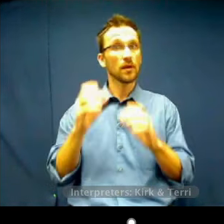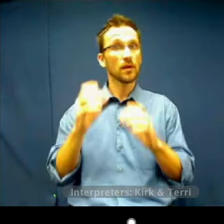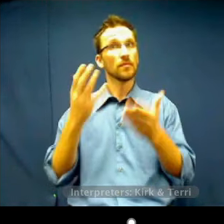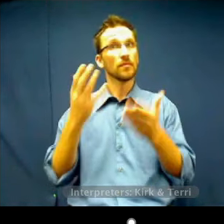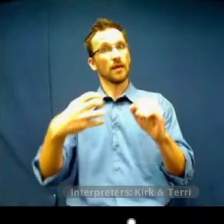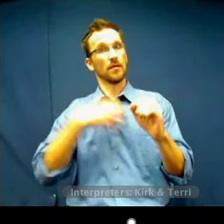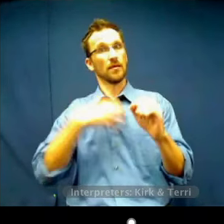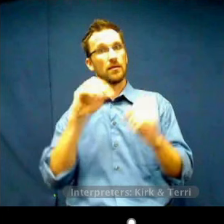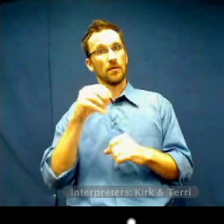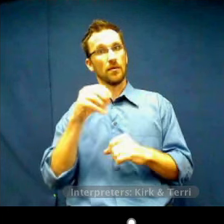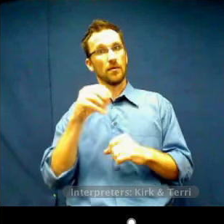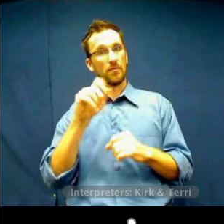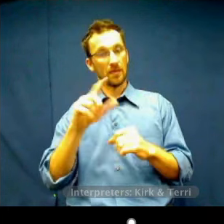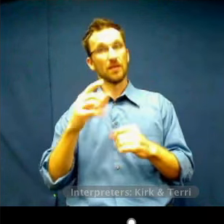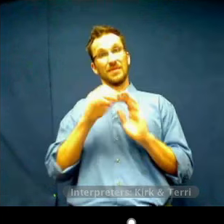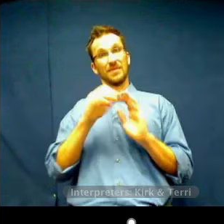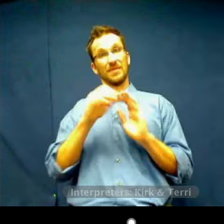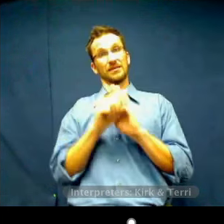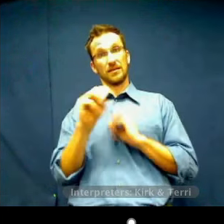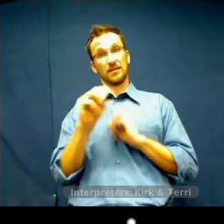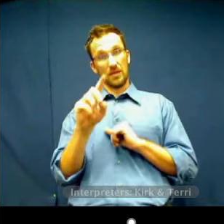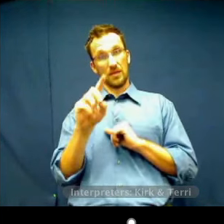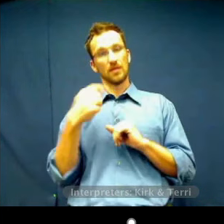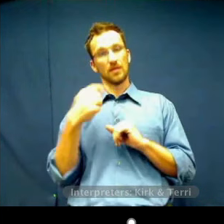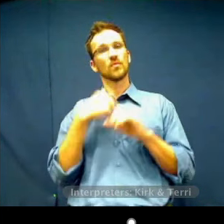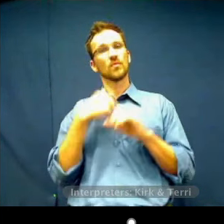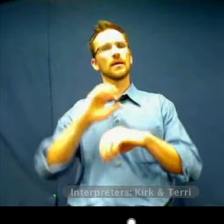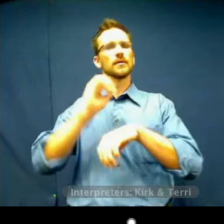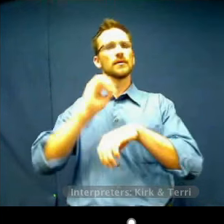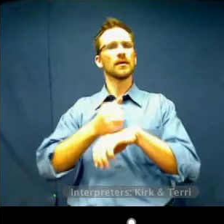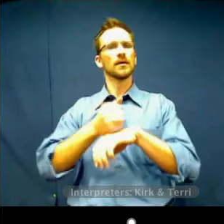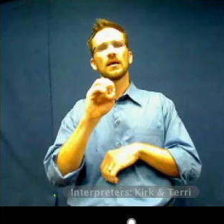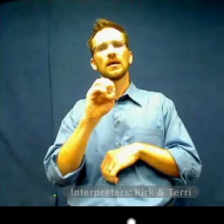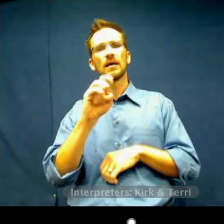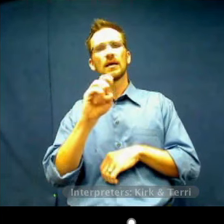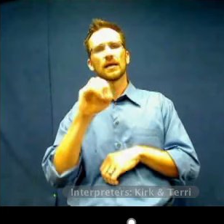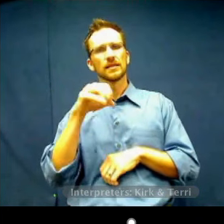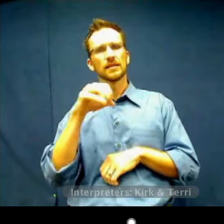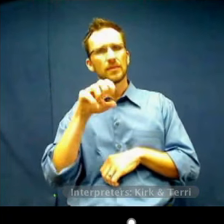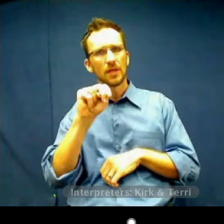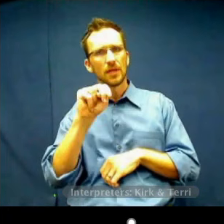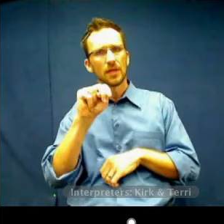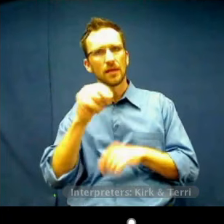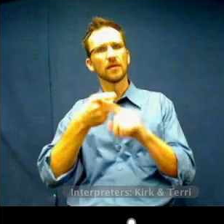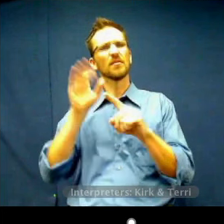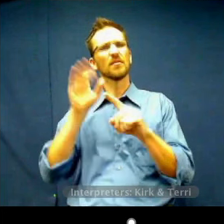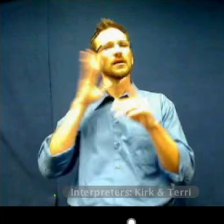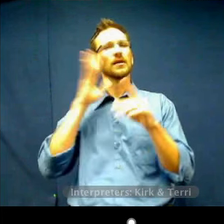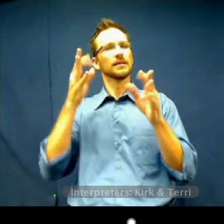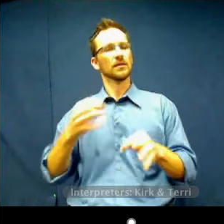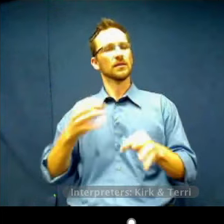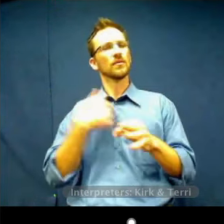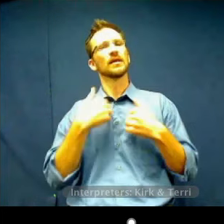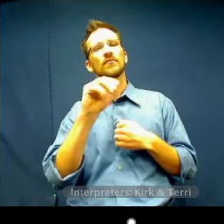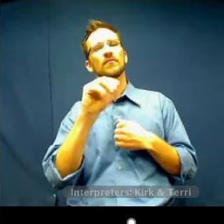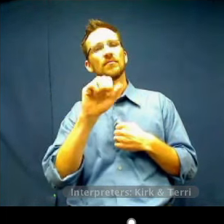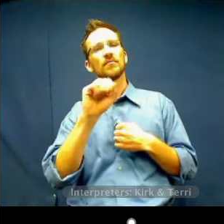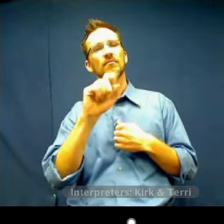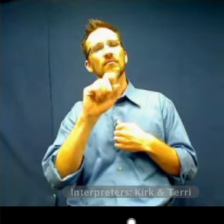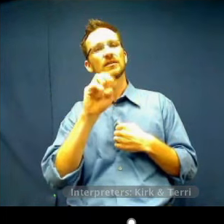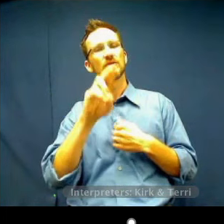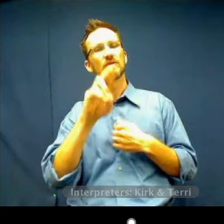them exceptions from the decisions of, we have masters. Masters are judicial officers who